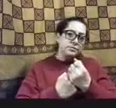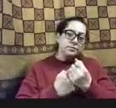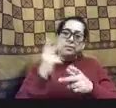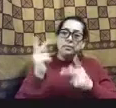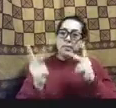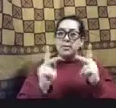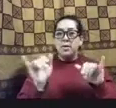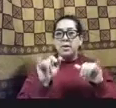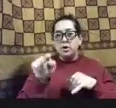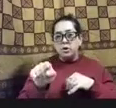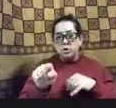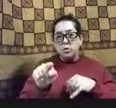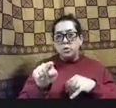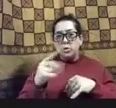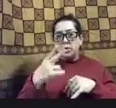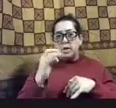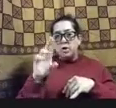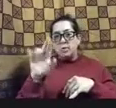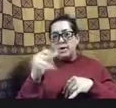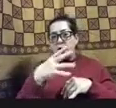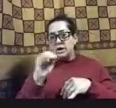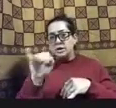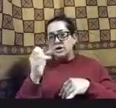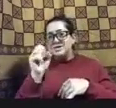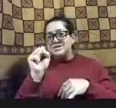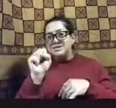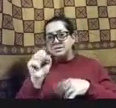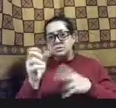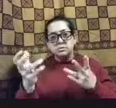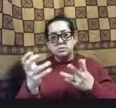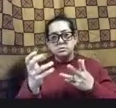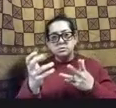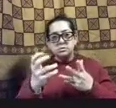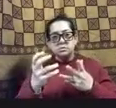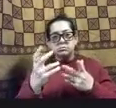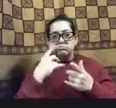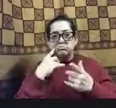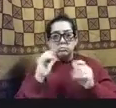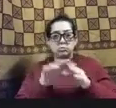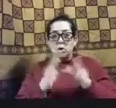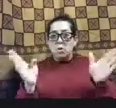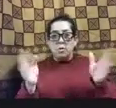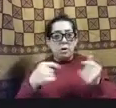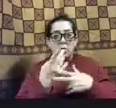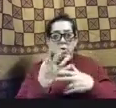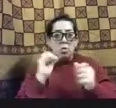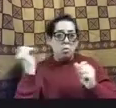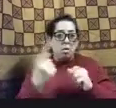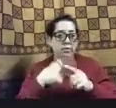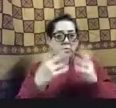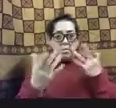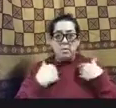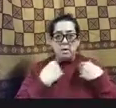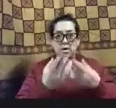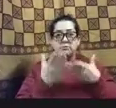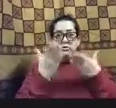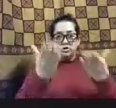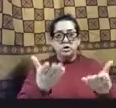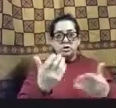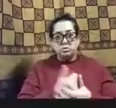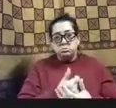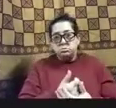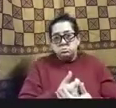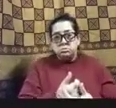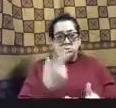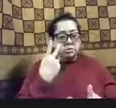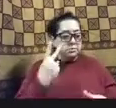people like you and Hilary, you and Jess? And this could be open to anyone, or all of you probably have some suggestions on that.